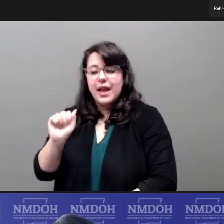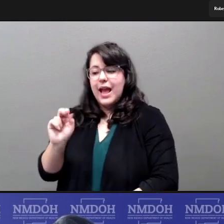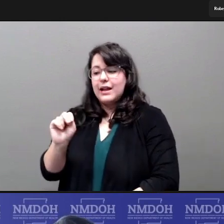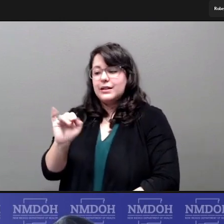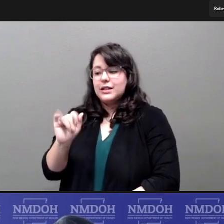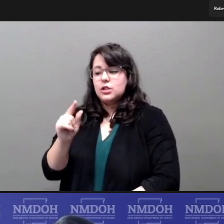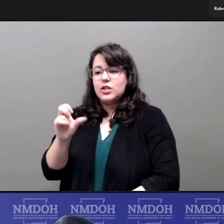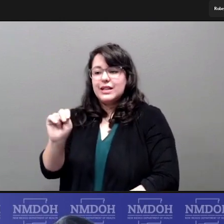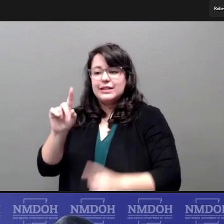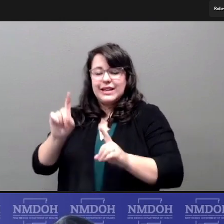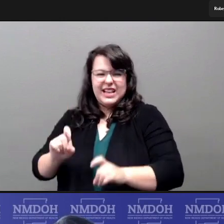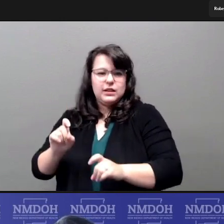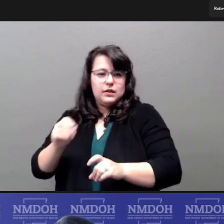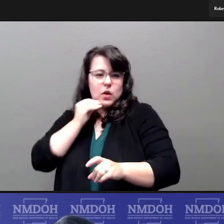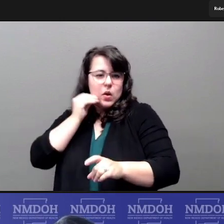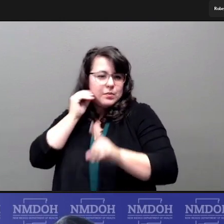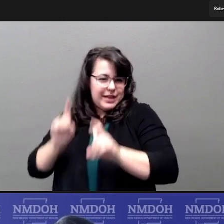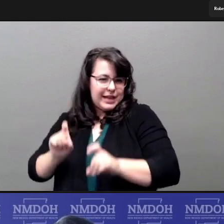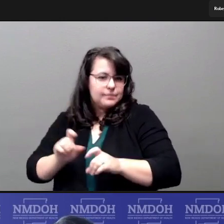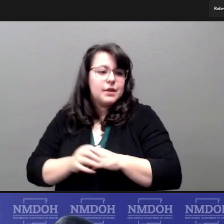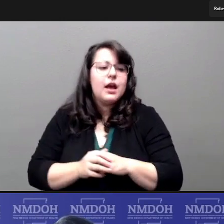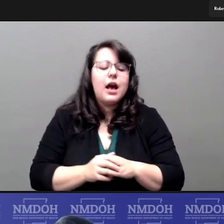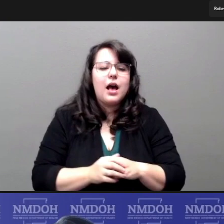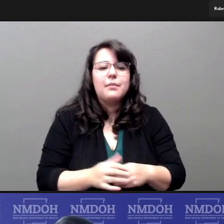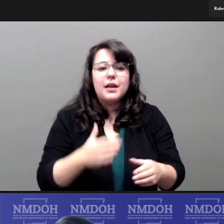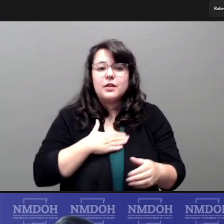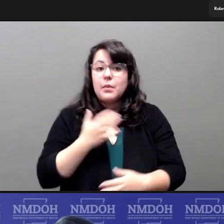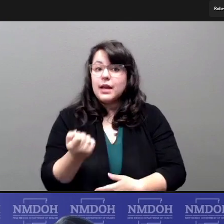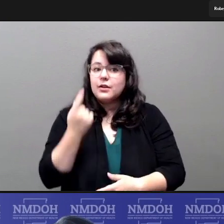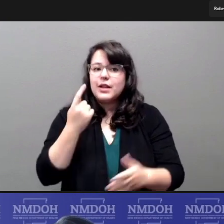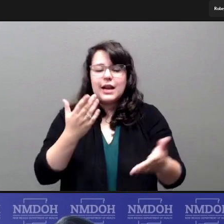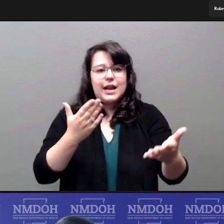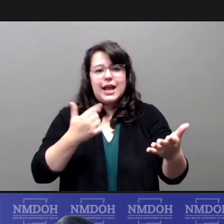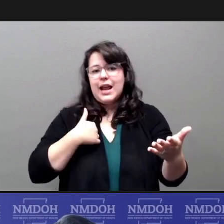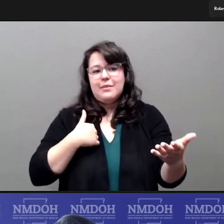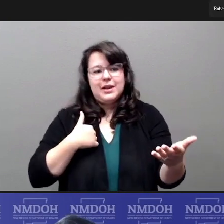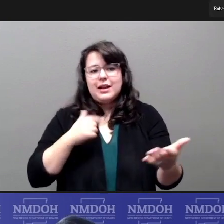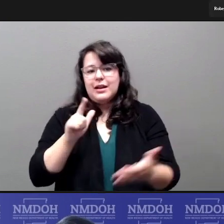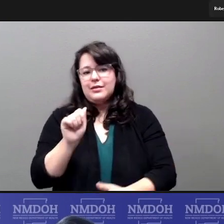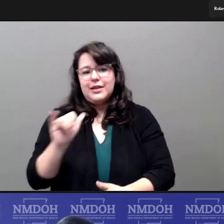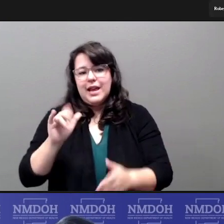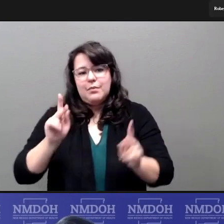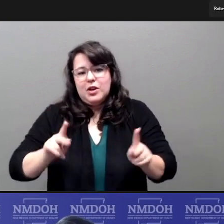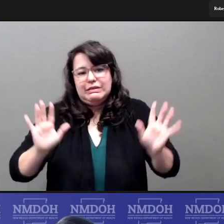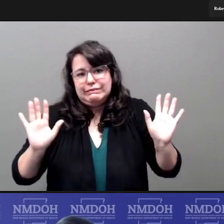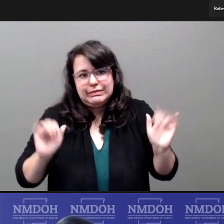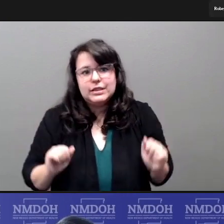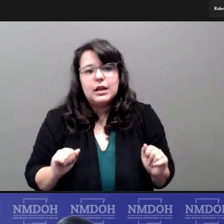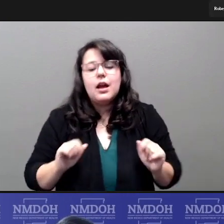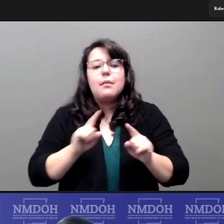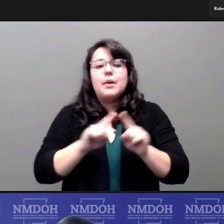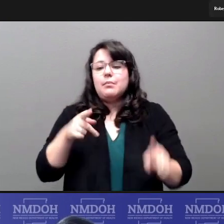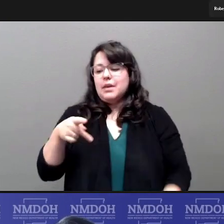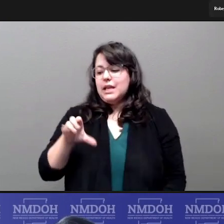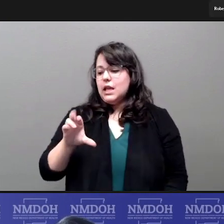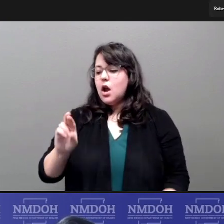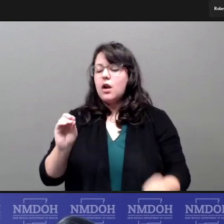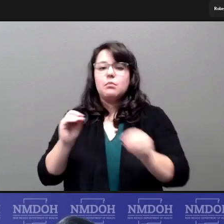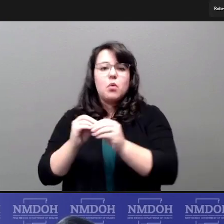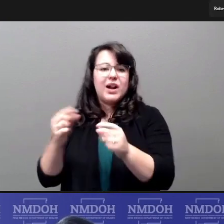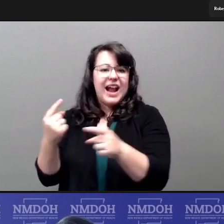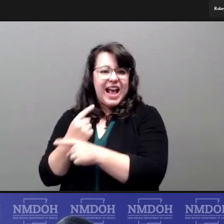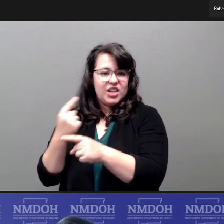And the PCR test was my understanding, and of course I'm just a layperson, but that the PCR is a little more